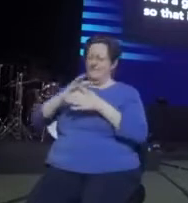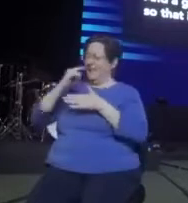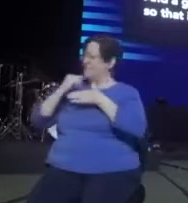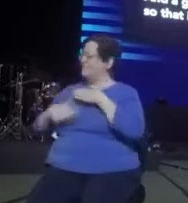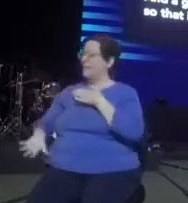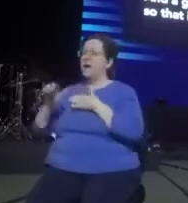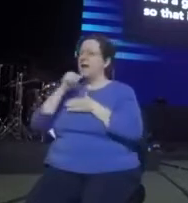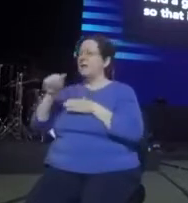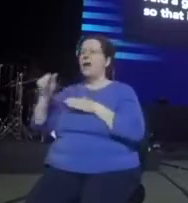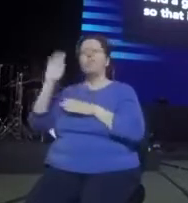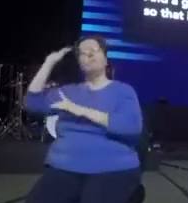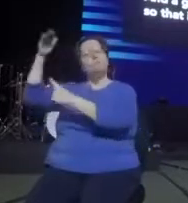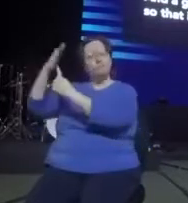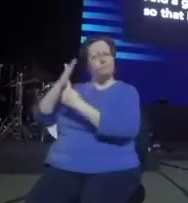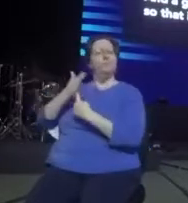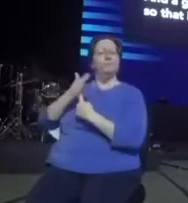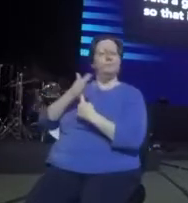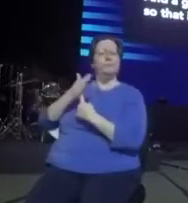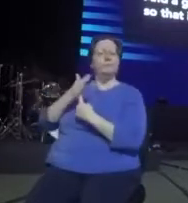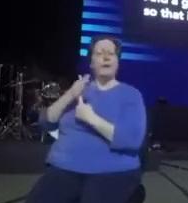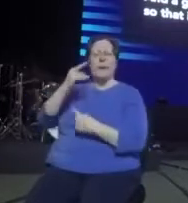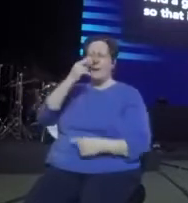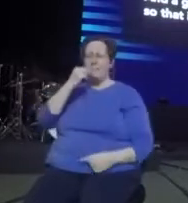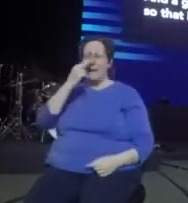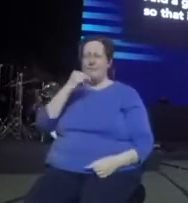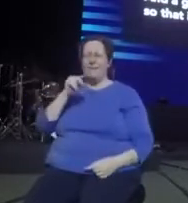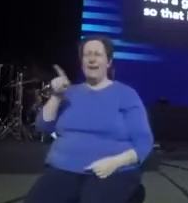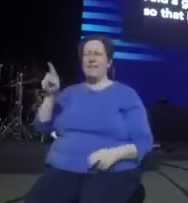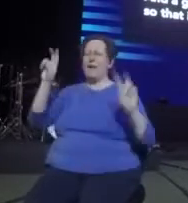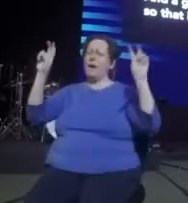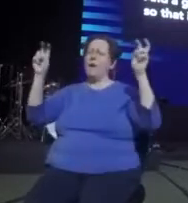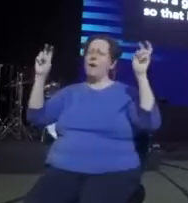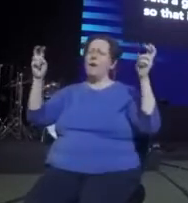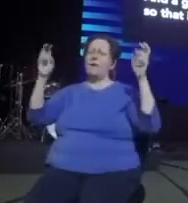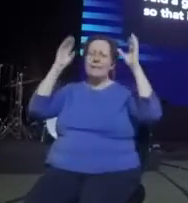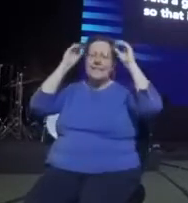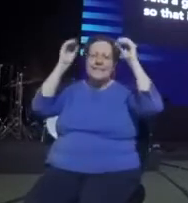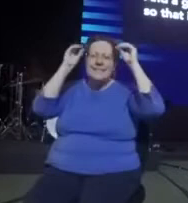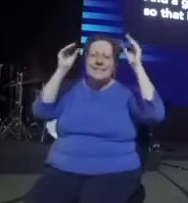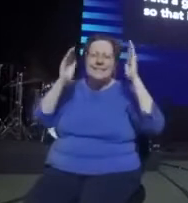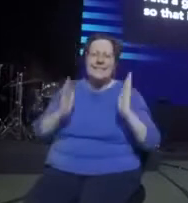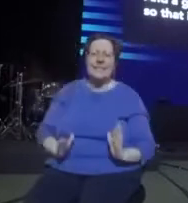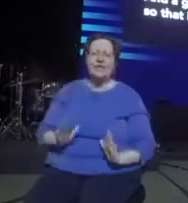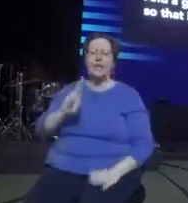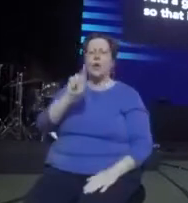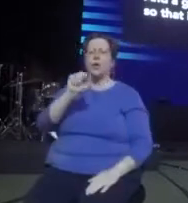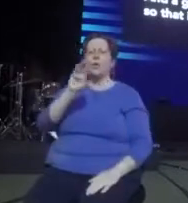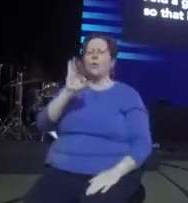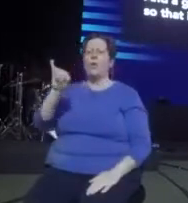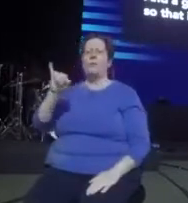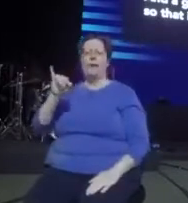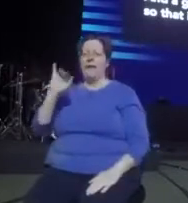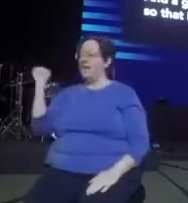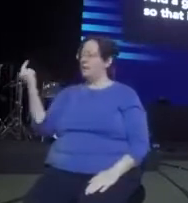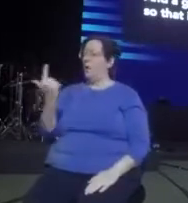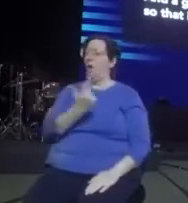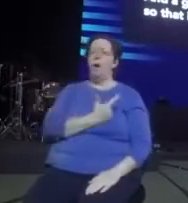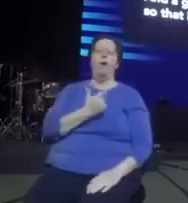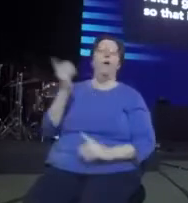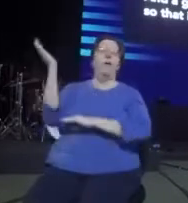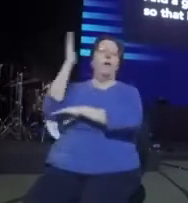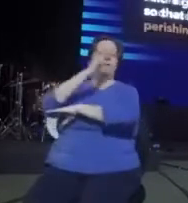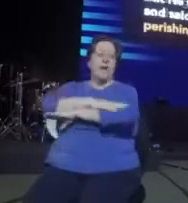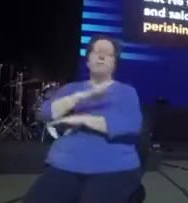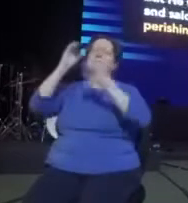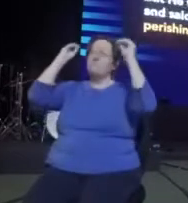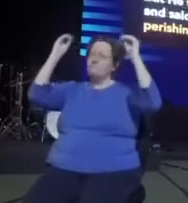not revealed that to you. And it's kind of funny how they called him this word teacher. He had been doing that all day long, over and